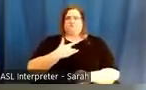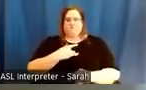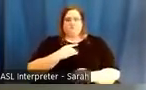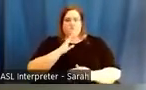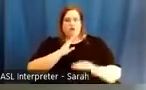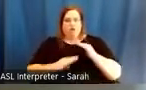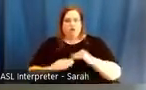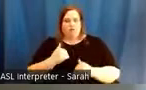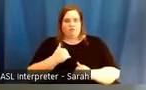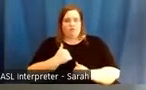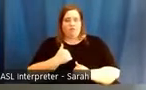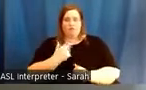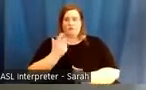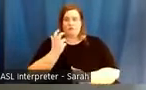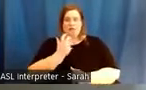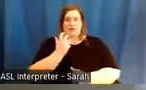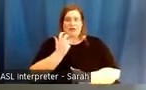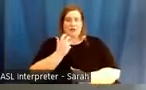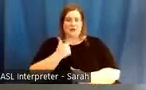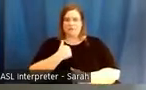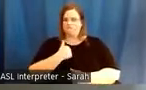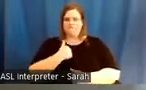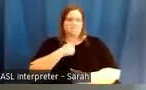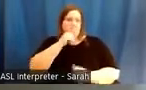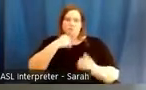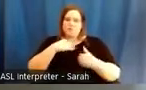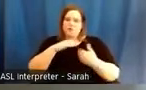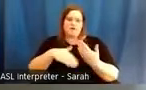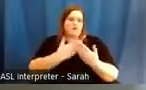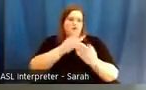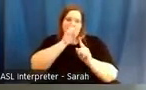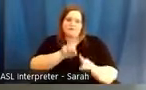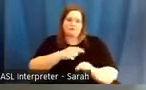I very much do not have all of the answers,